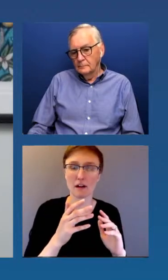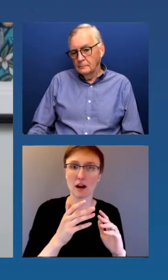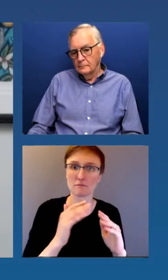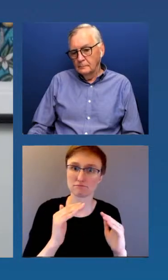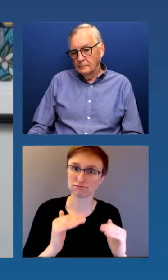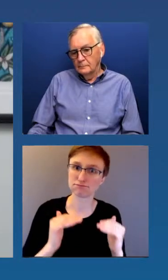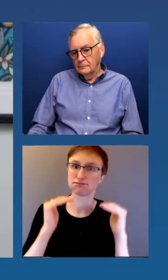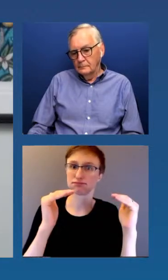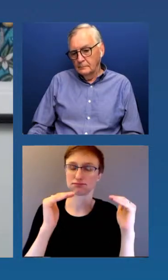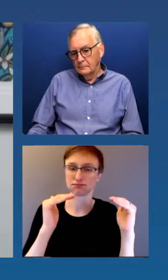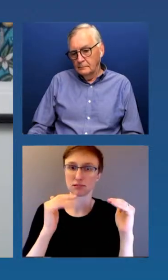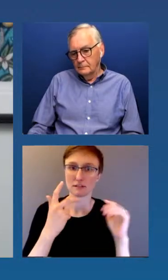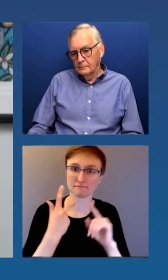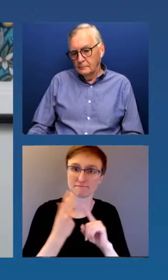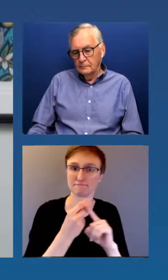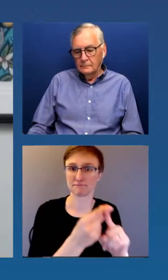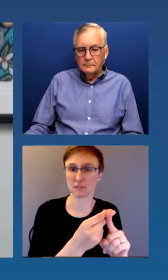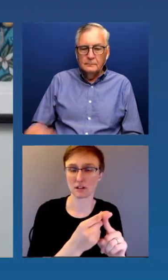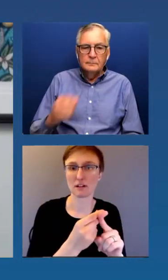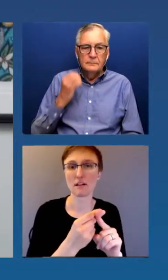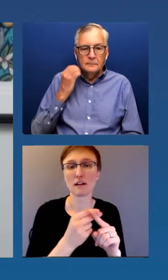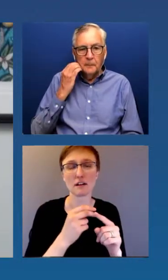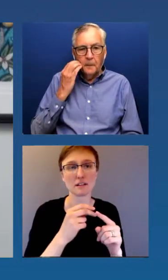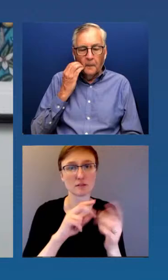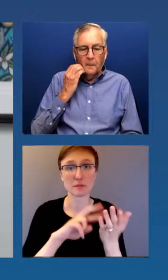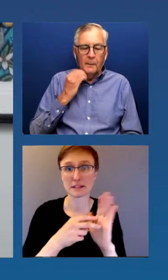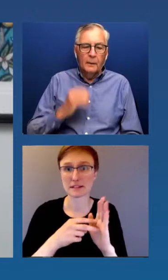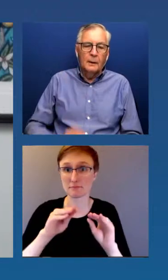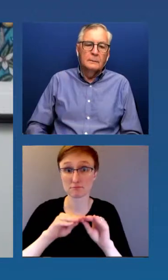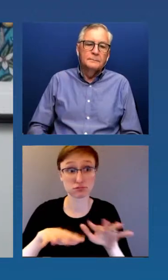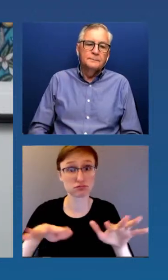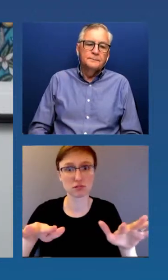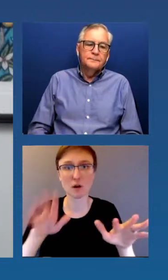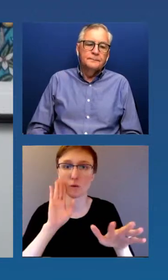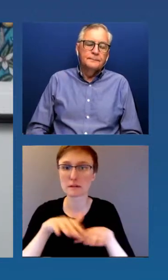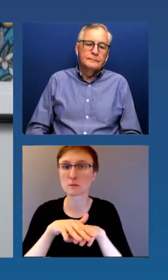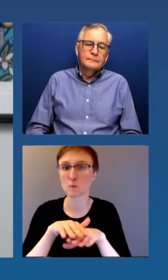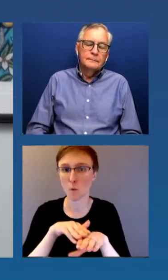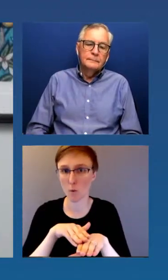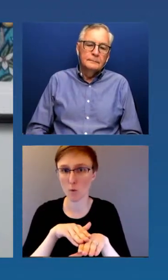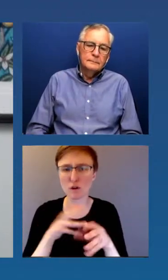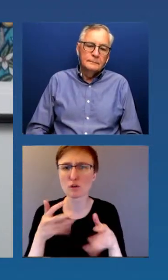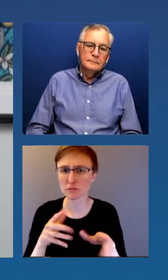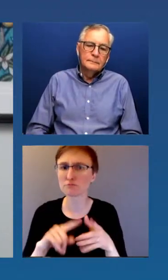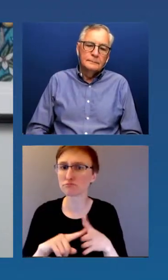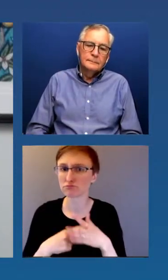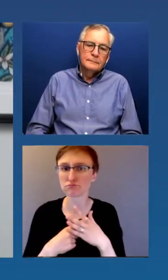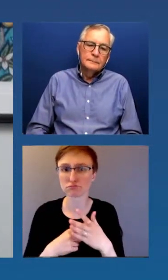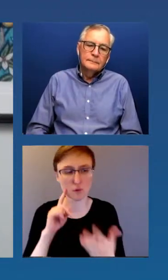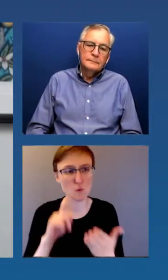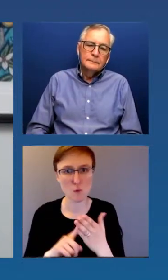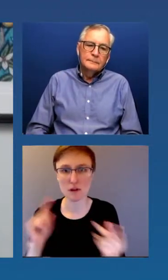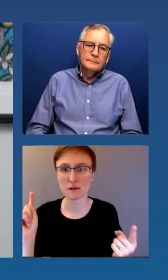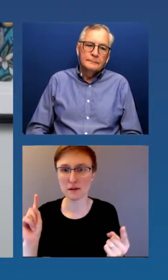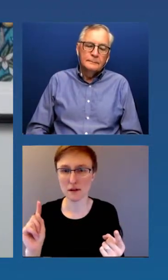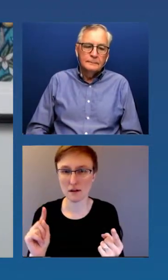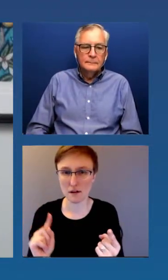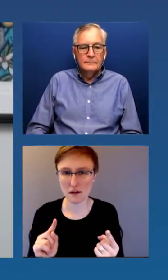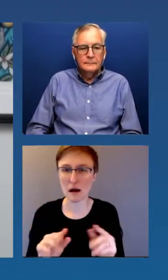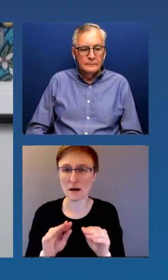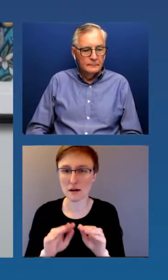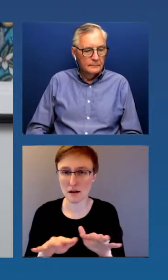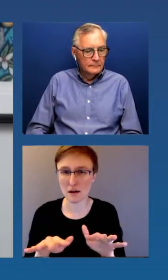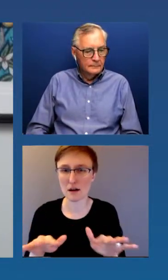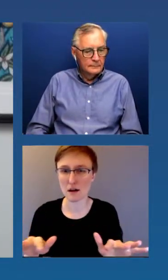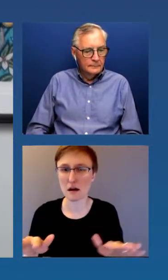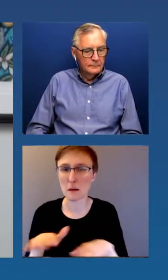slowing down the transmission of COVID in our communities and protecting the individuals who are vaccinated. And what we're trying to do is, have it high